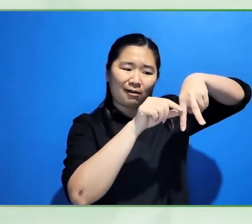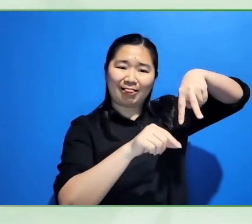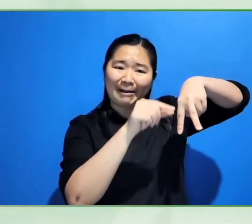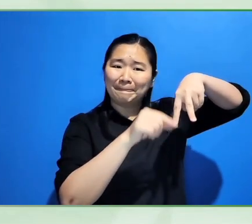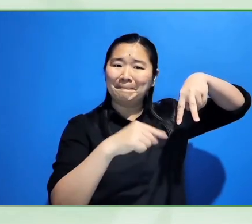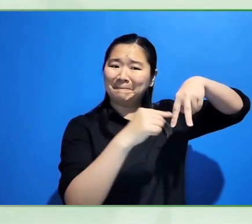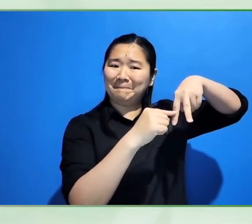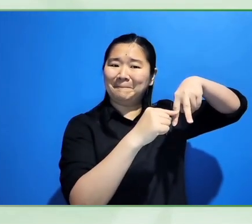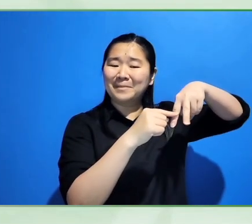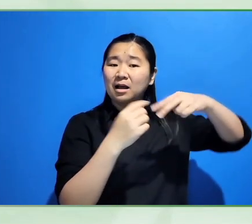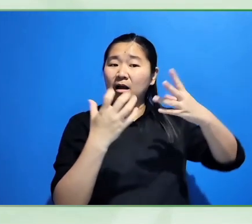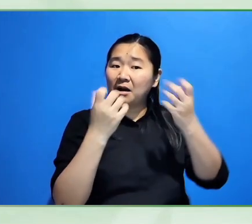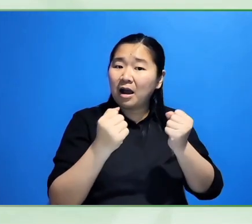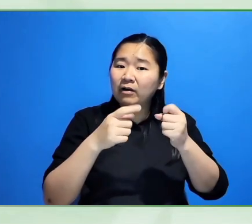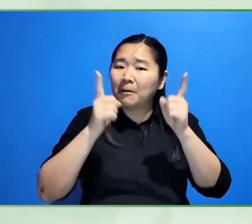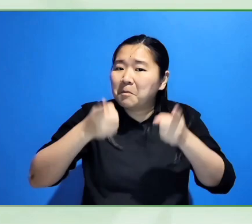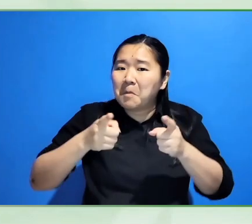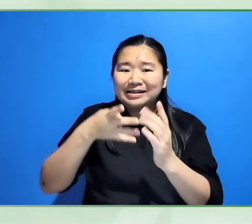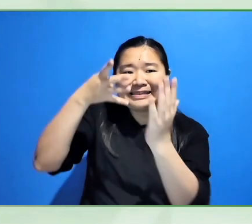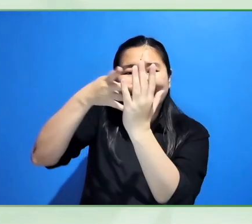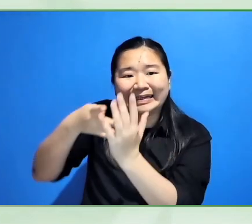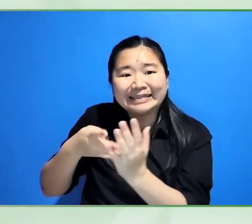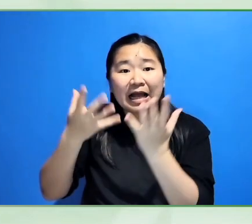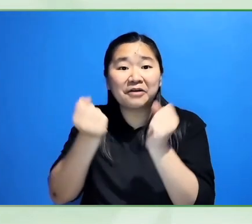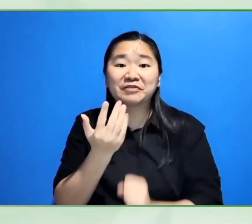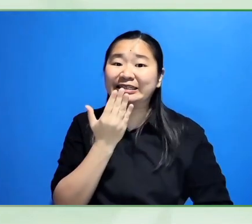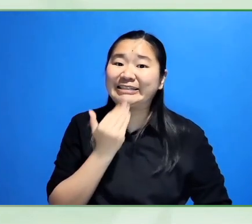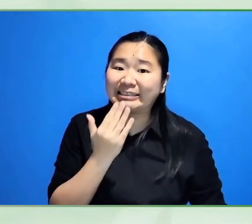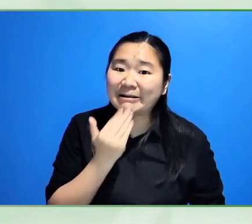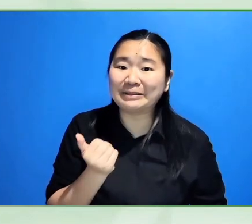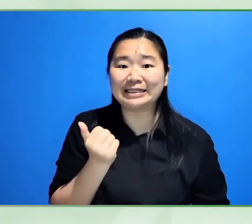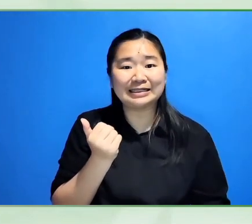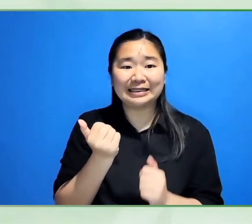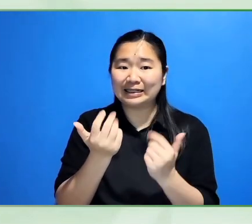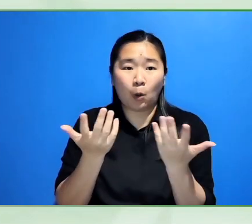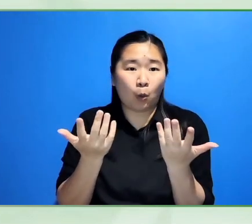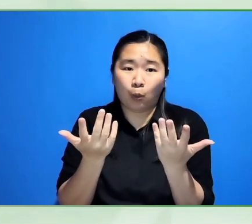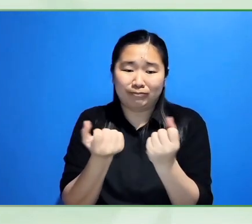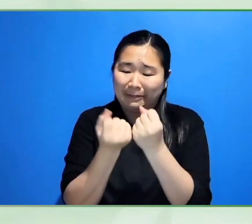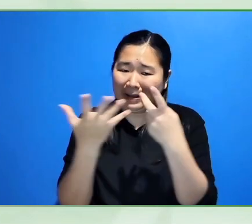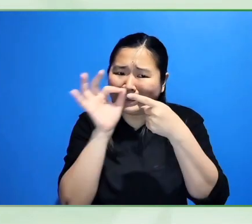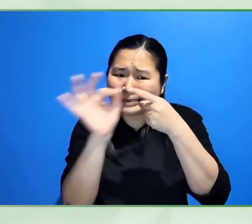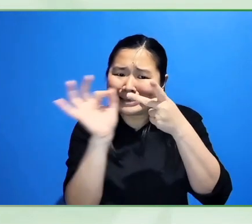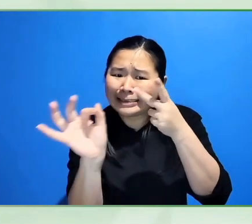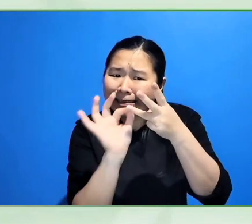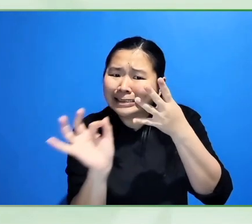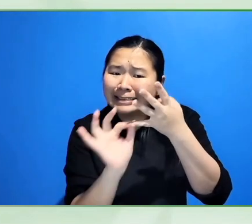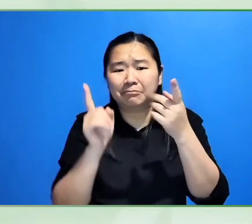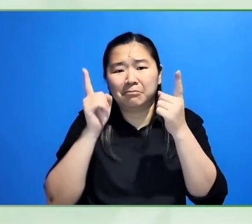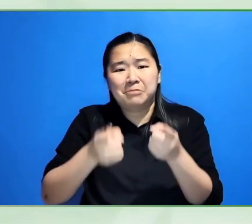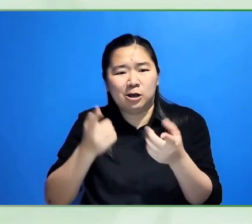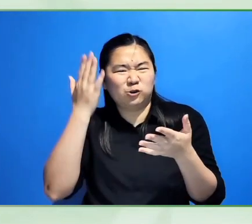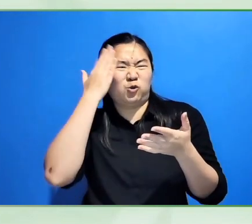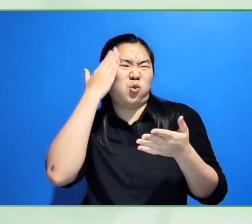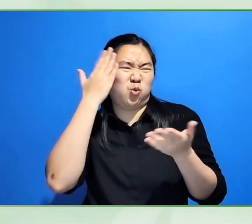reliable data, we can still customize solutions. We can still reduce the cost of these solutions, and we can still implement,